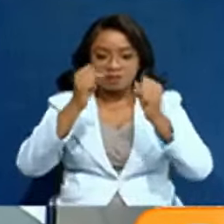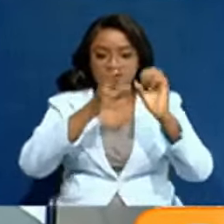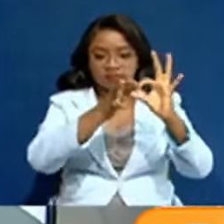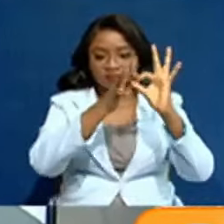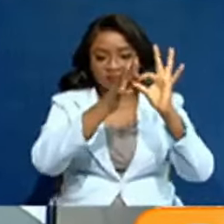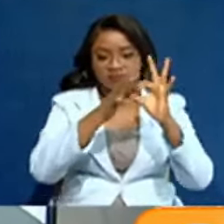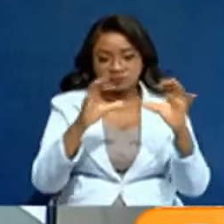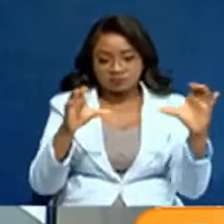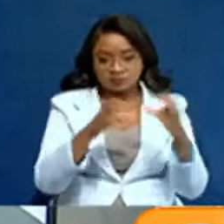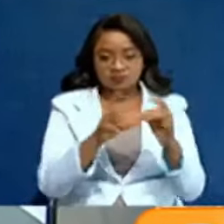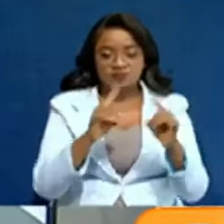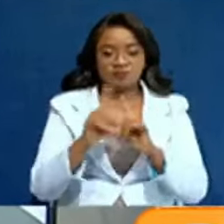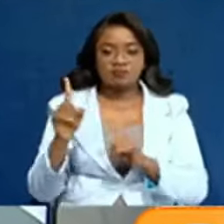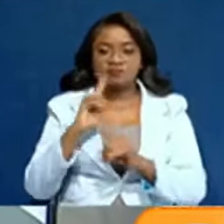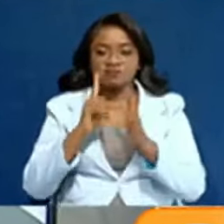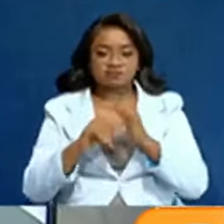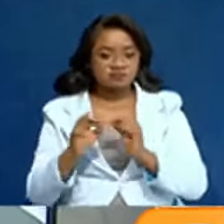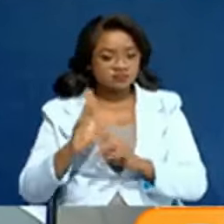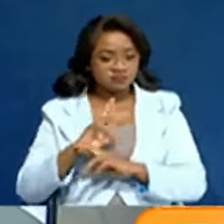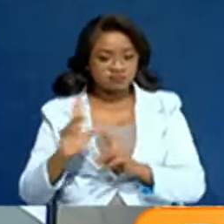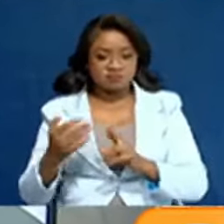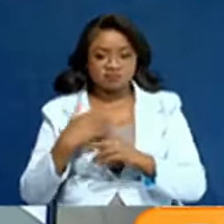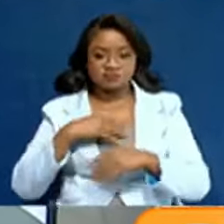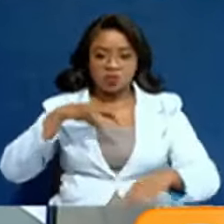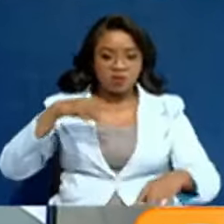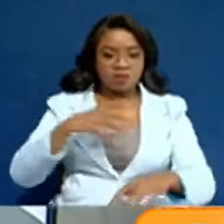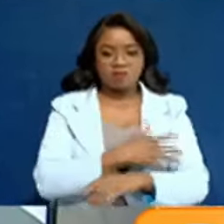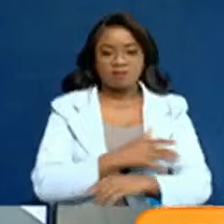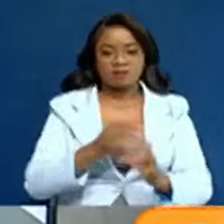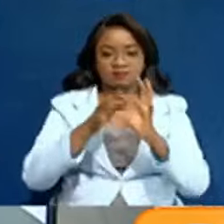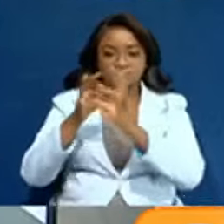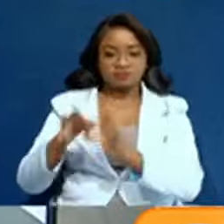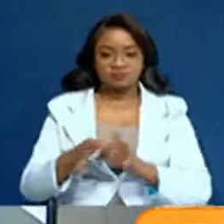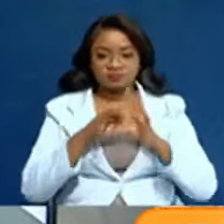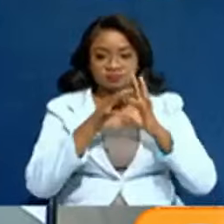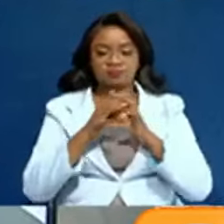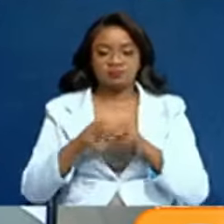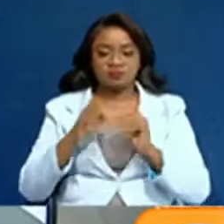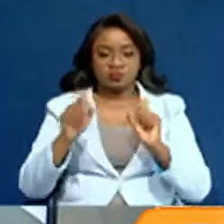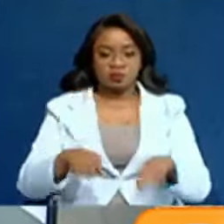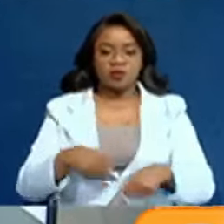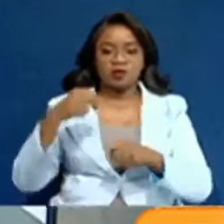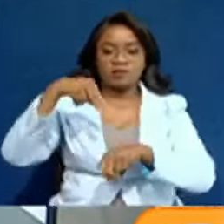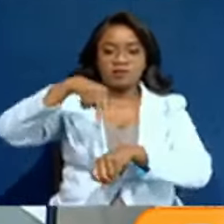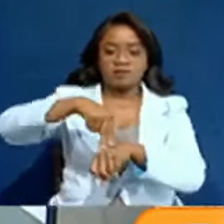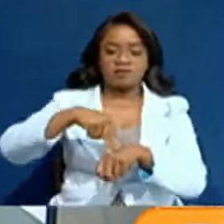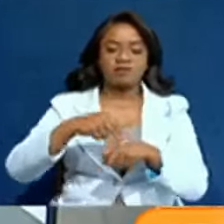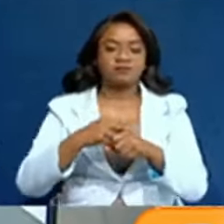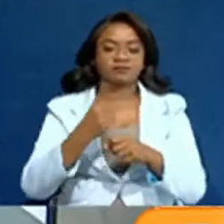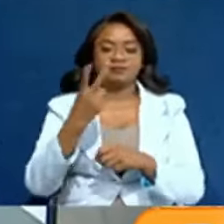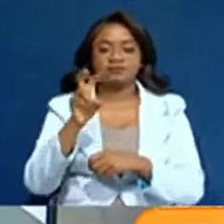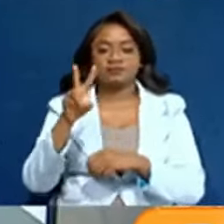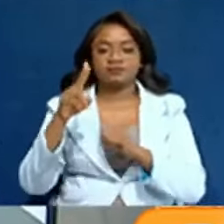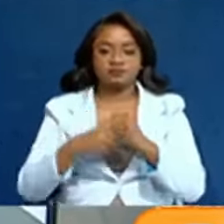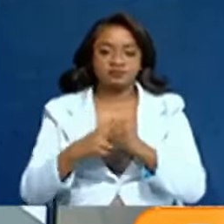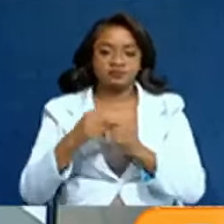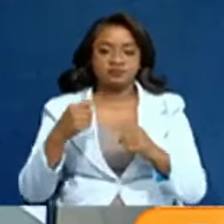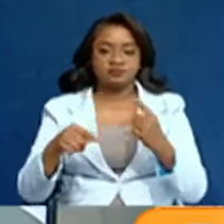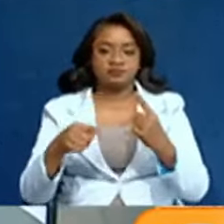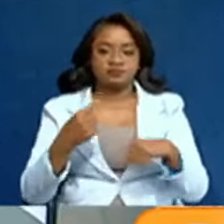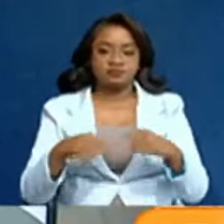and says he's determined to forge a powerful alliance to challenge for the presidency in 2027. Melita Oletenges